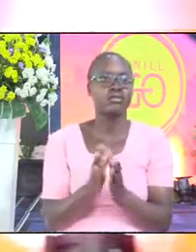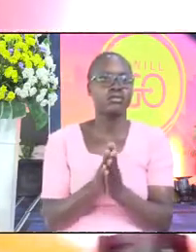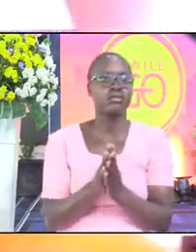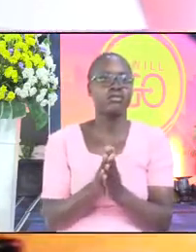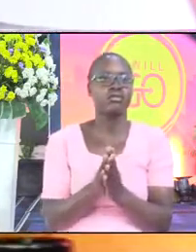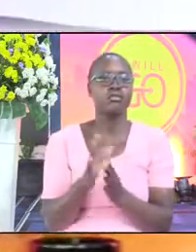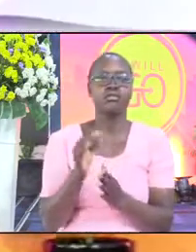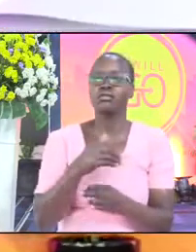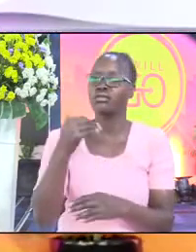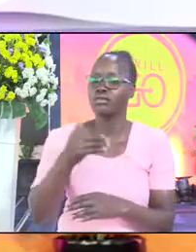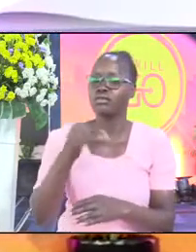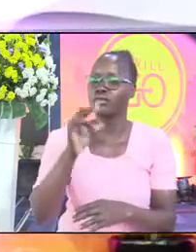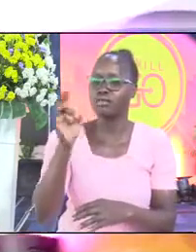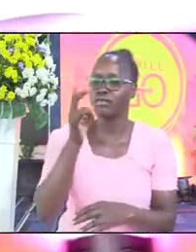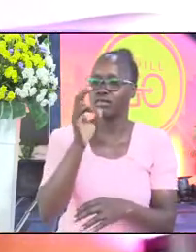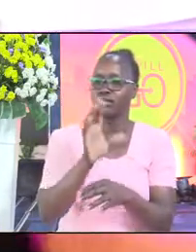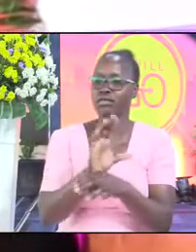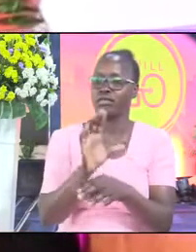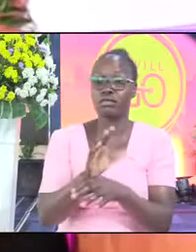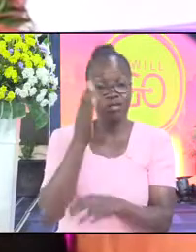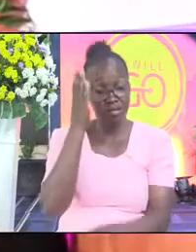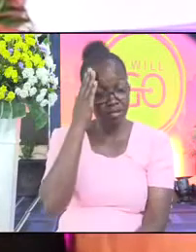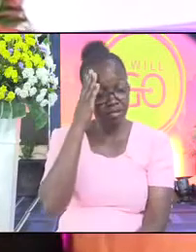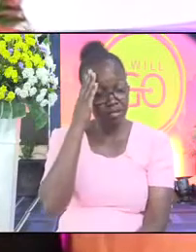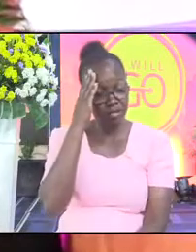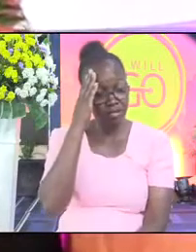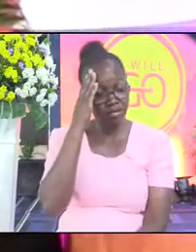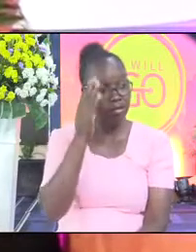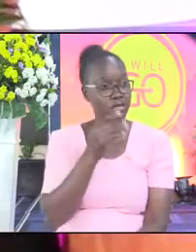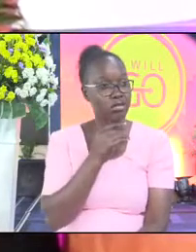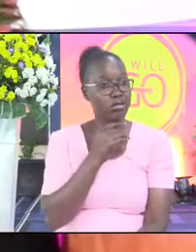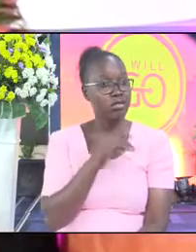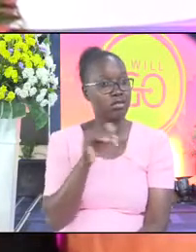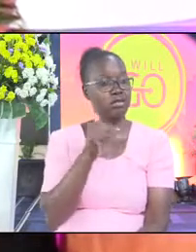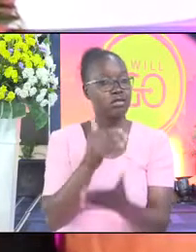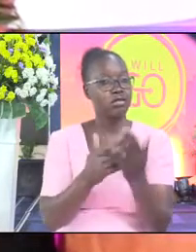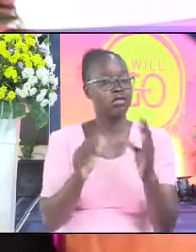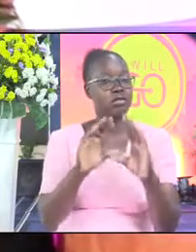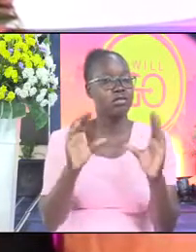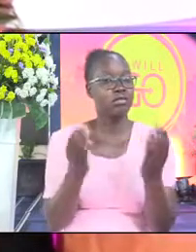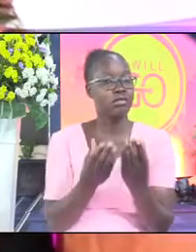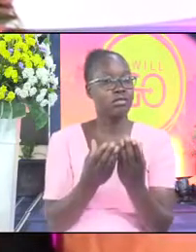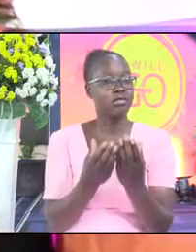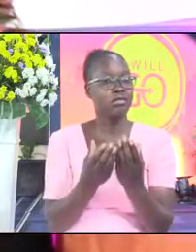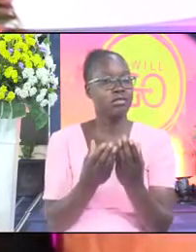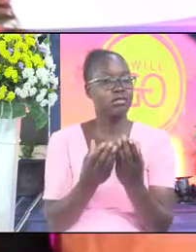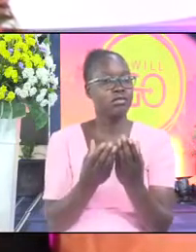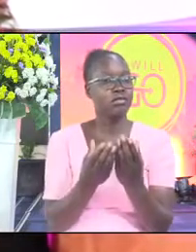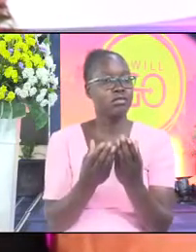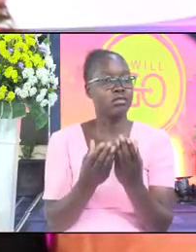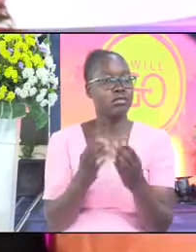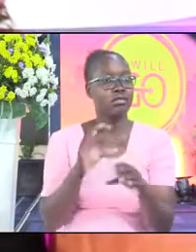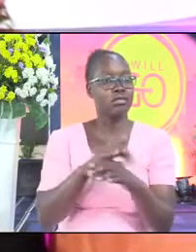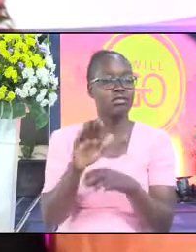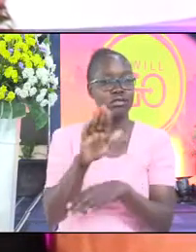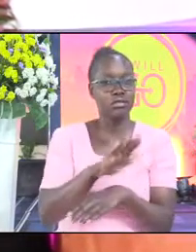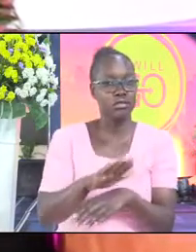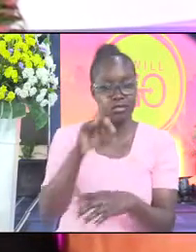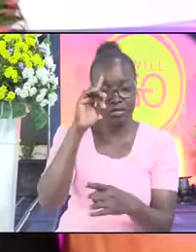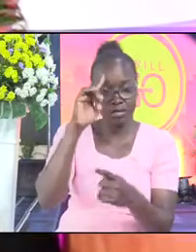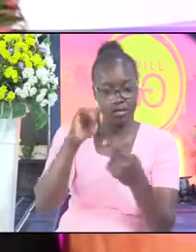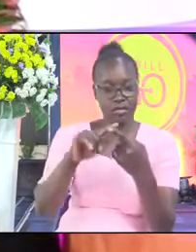And every Adventist church I know, any part of the world, gets into the same